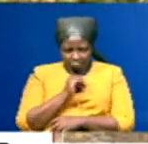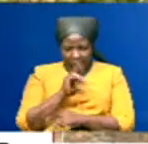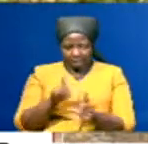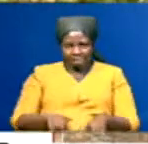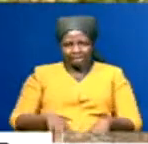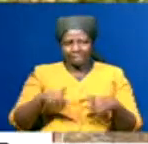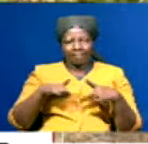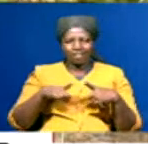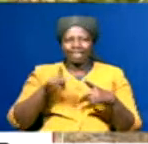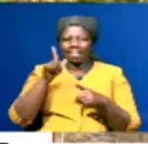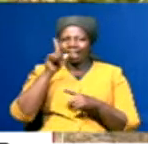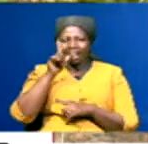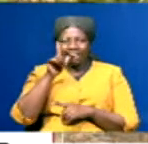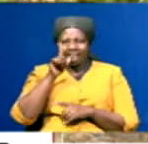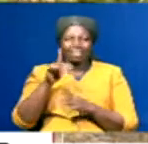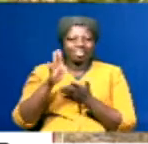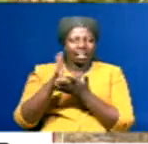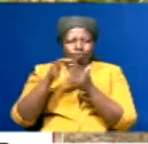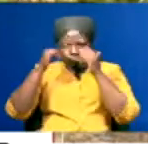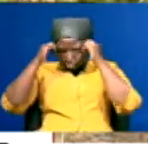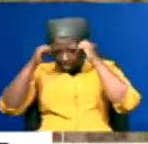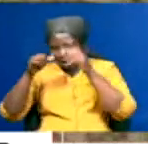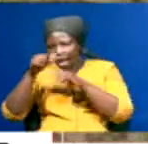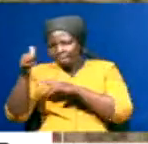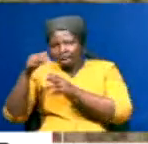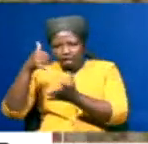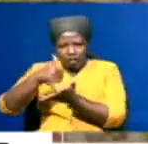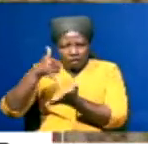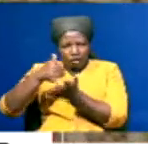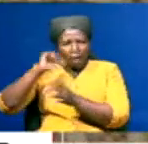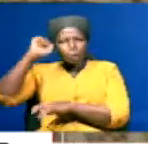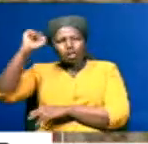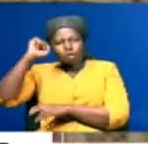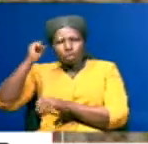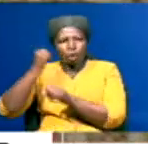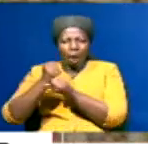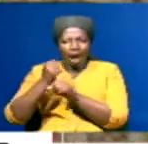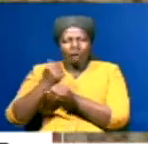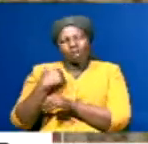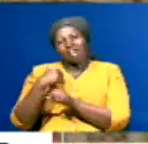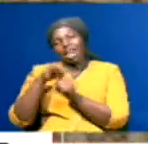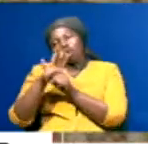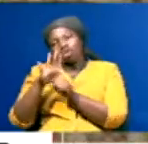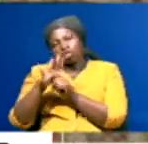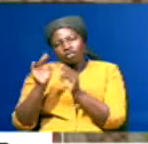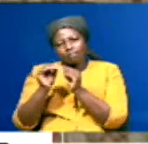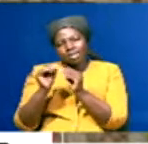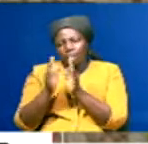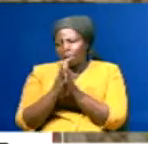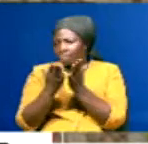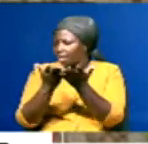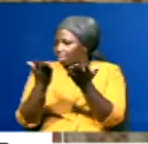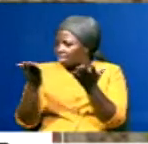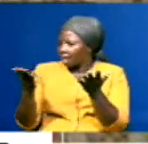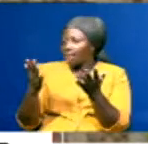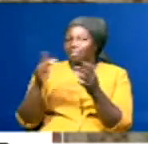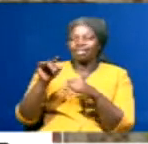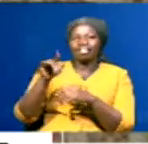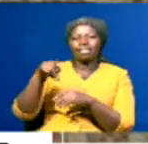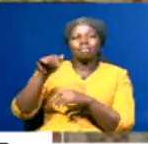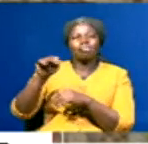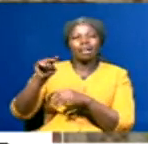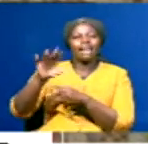some studying, others involved in political work. You had a lot of meetings with them. What was the Pan-African scene